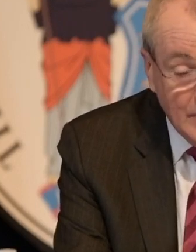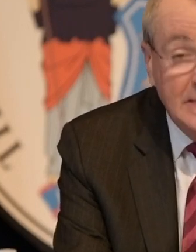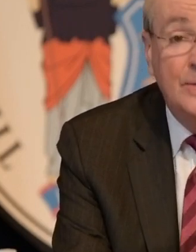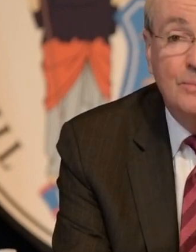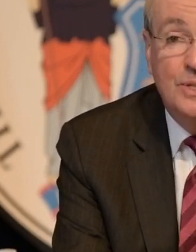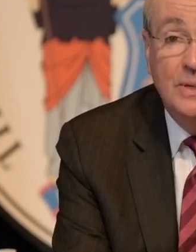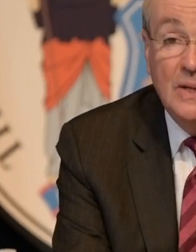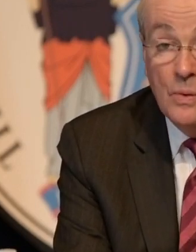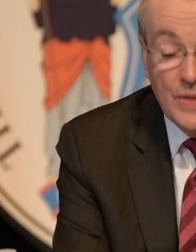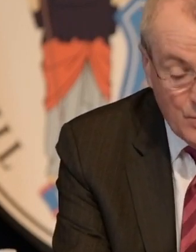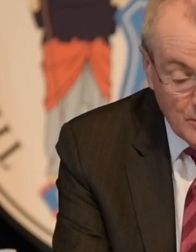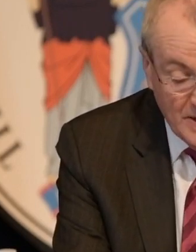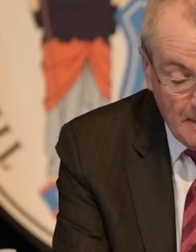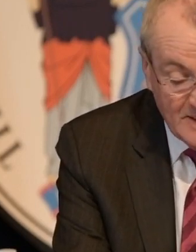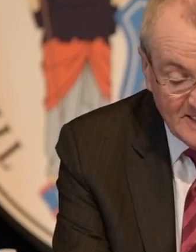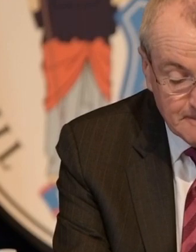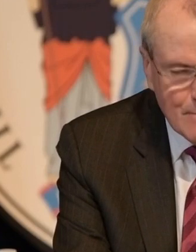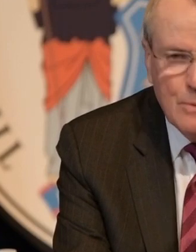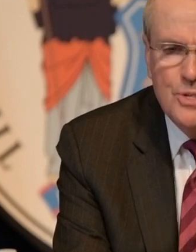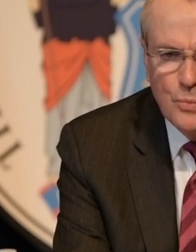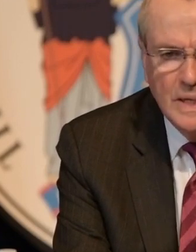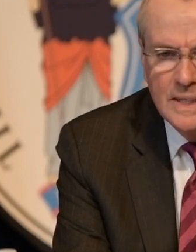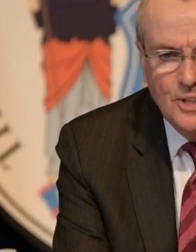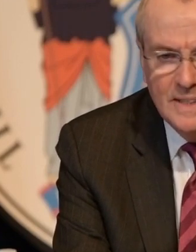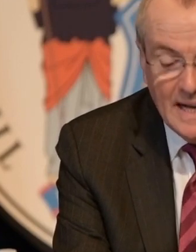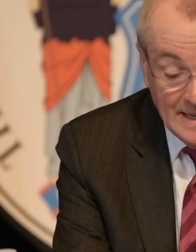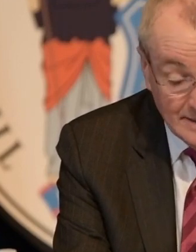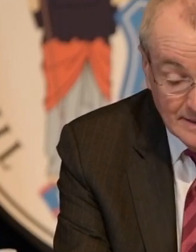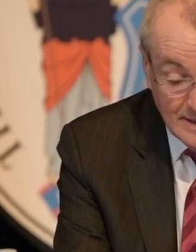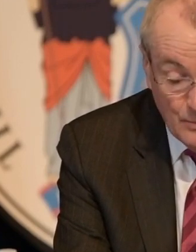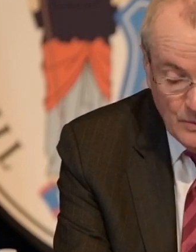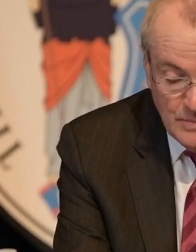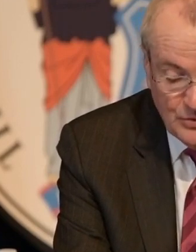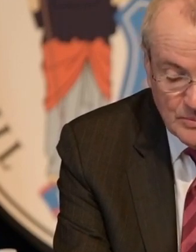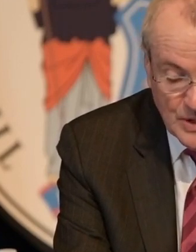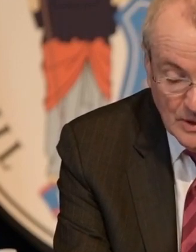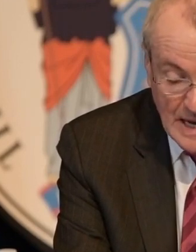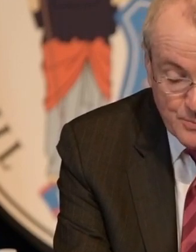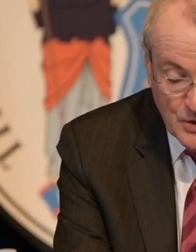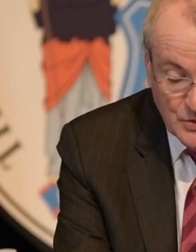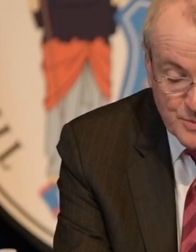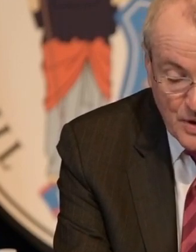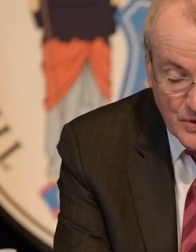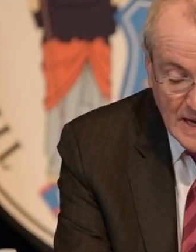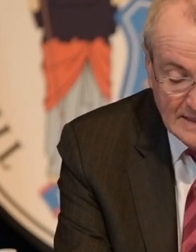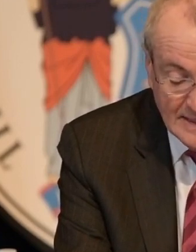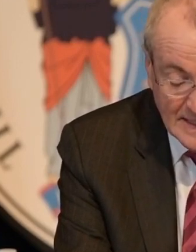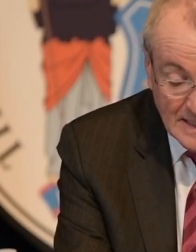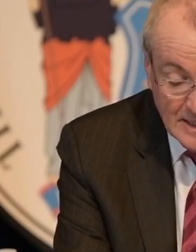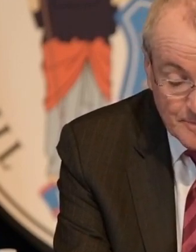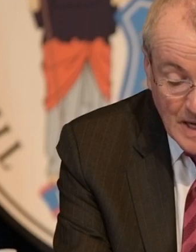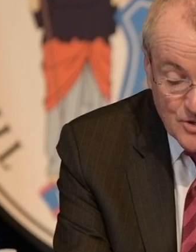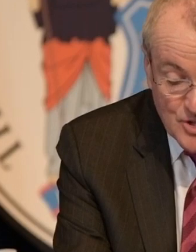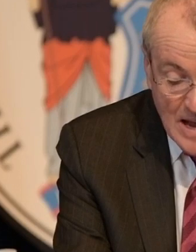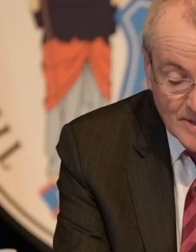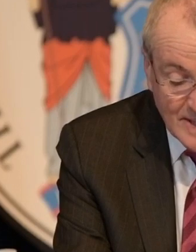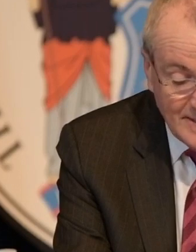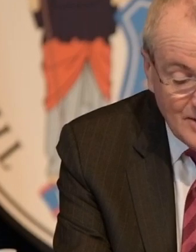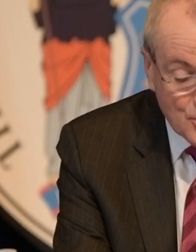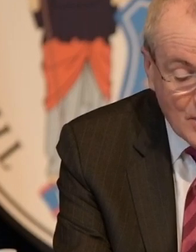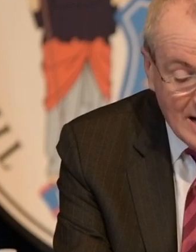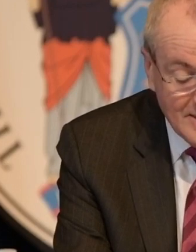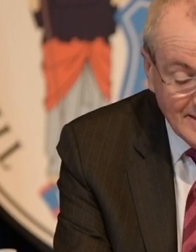we need them to be and where they will be. He was a really good guy, and we will miss him dearly. I spoke to his brother Ed on